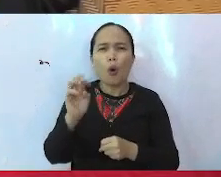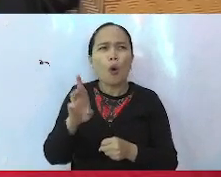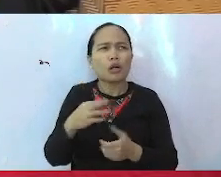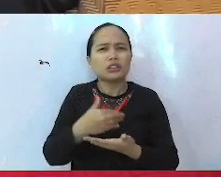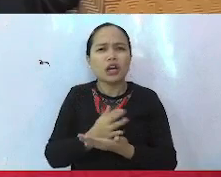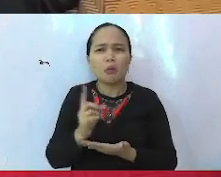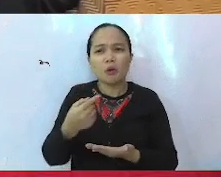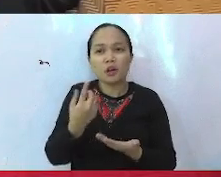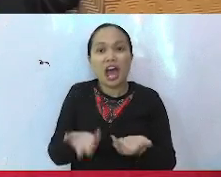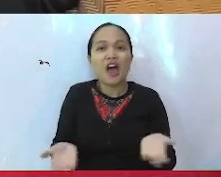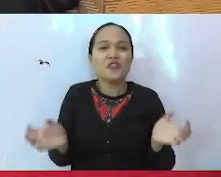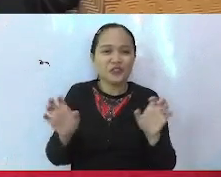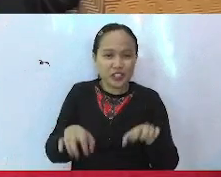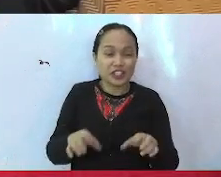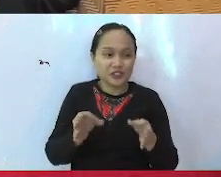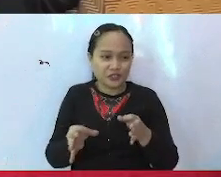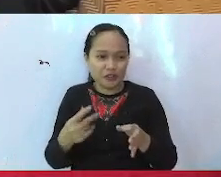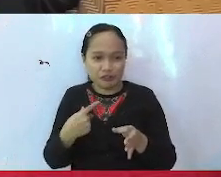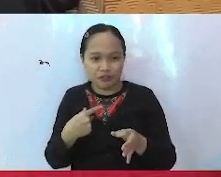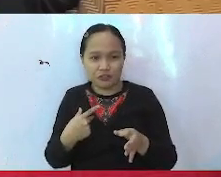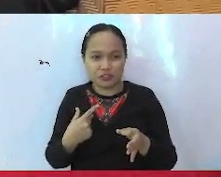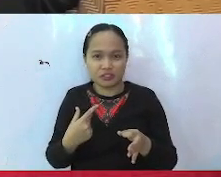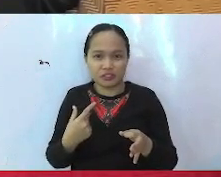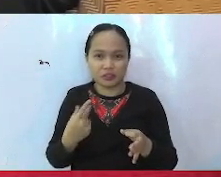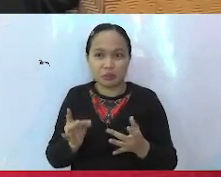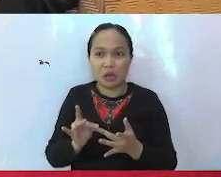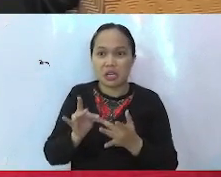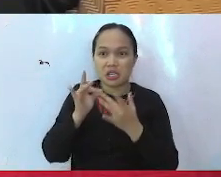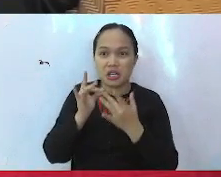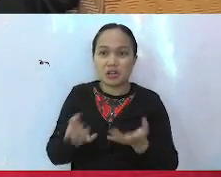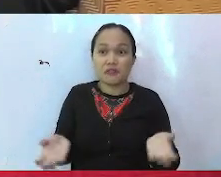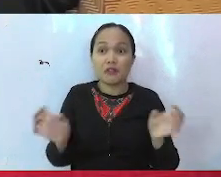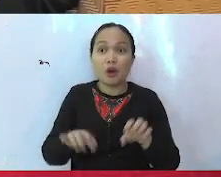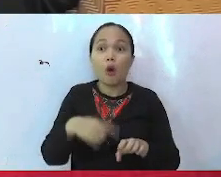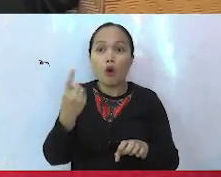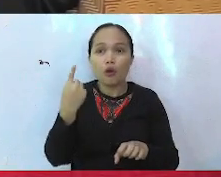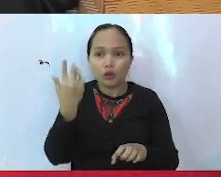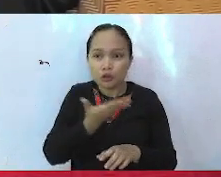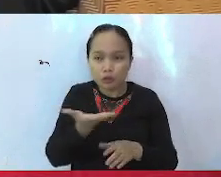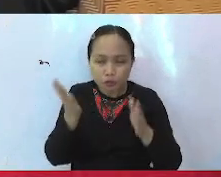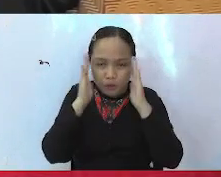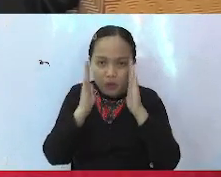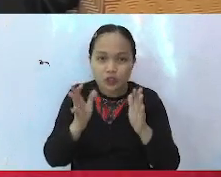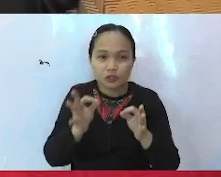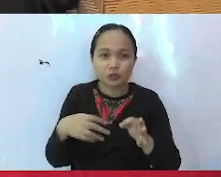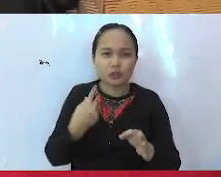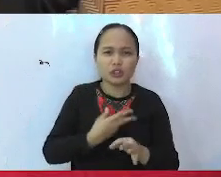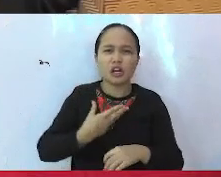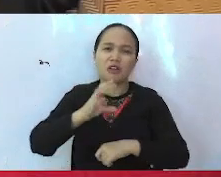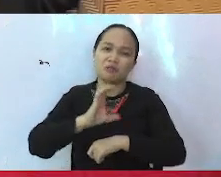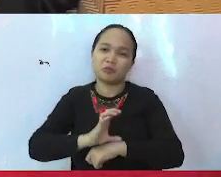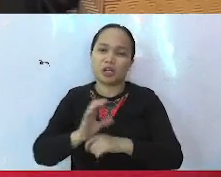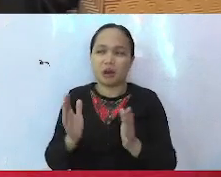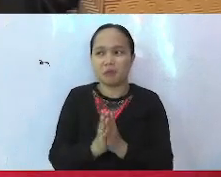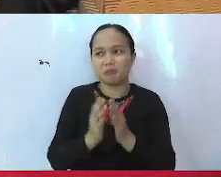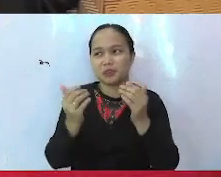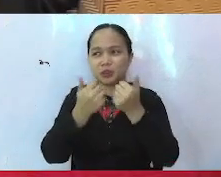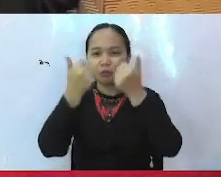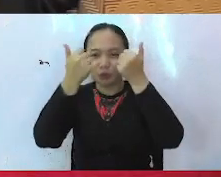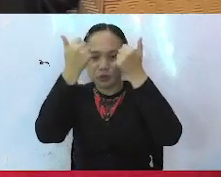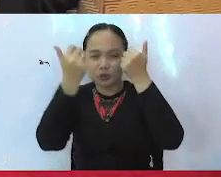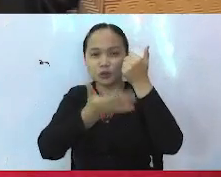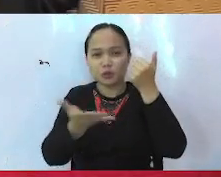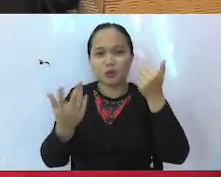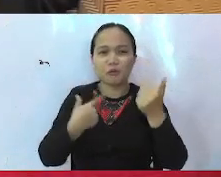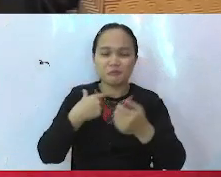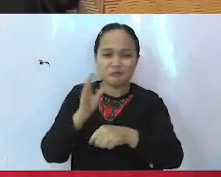eventual matter, you know, if you will just pay attention to the Lord. If we have the church anniversary. Yeah. You will be busy